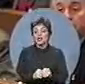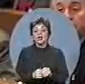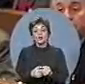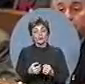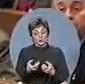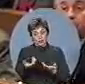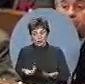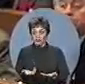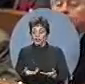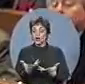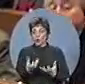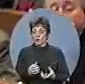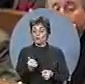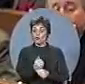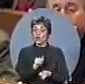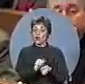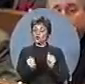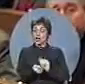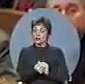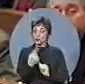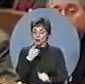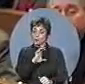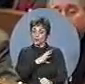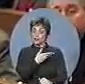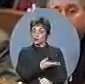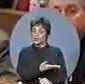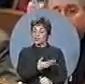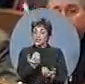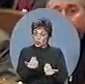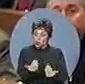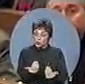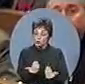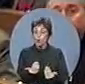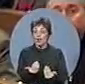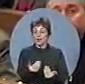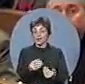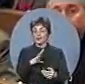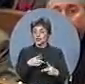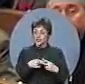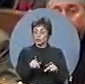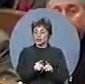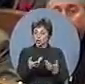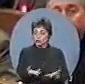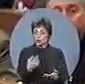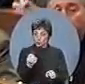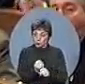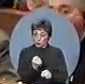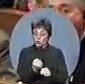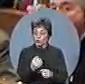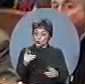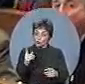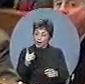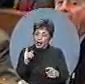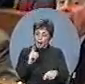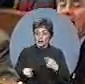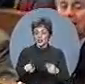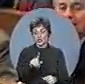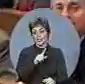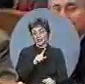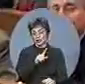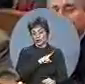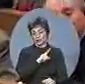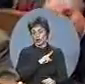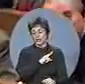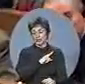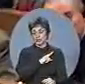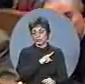these weapons to fight terrorism in this country, I don't buy their story that somehow the problem has gone away, that terrorism is as much as a problem. We